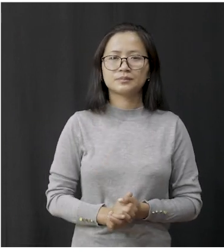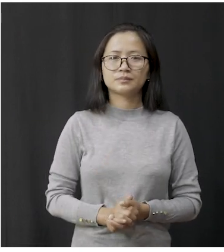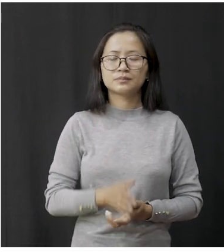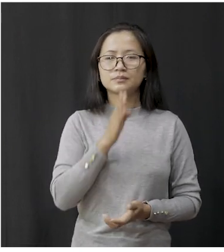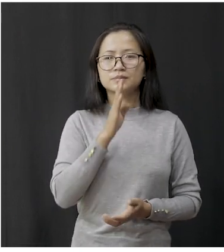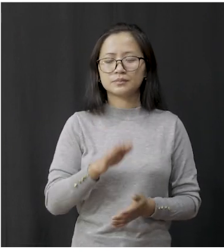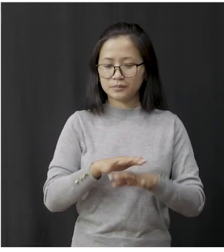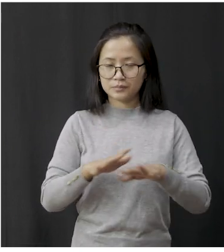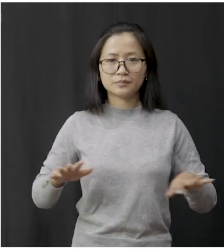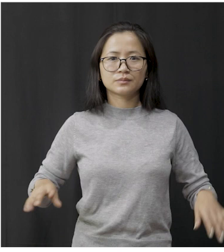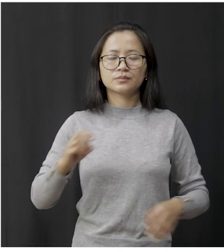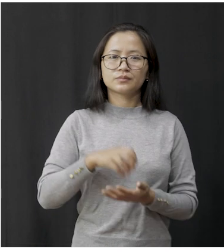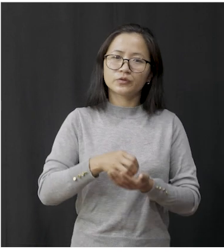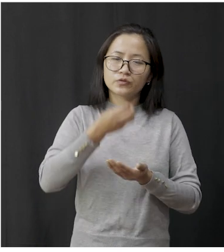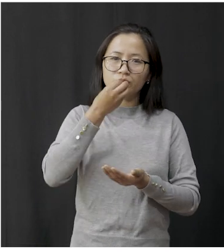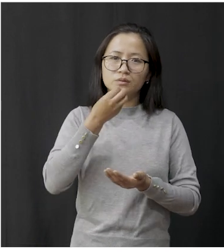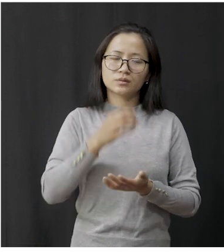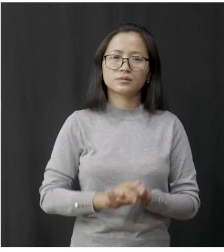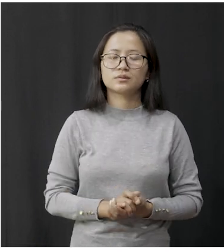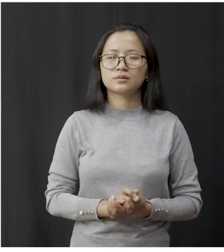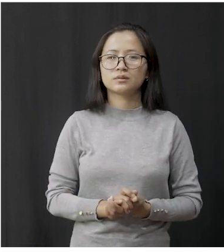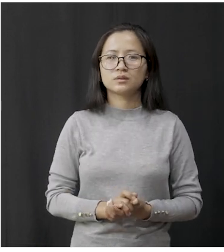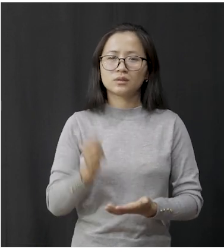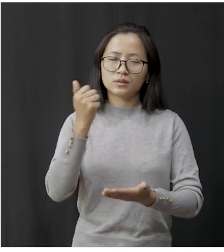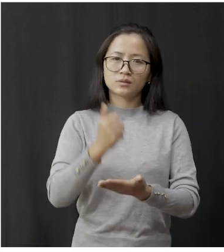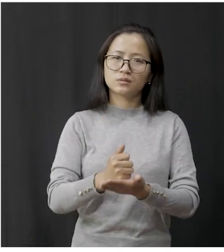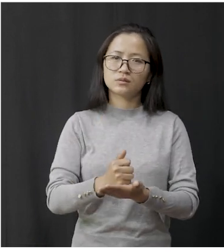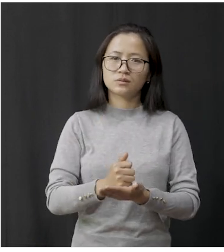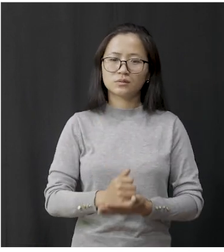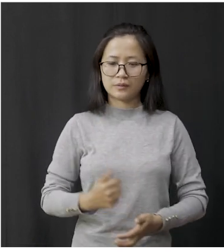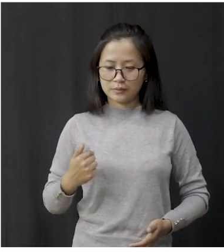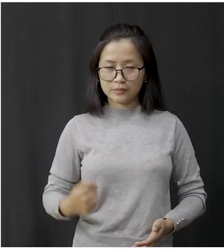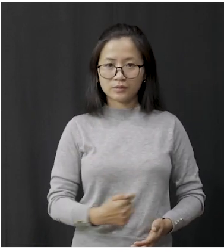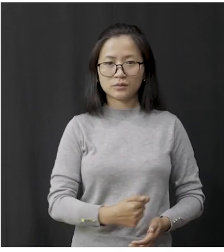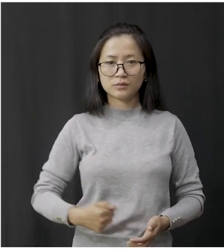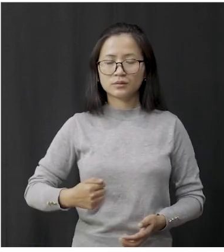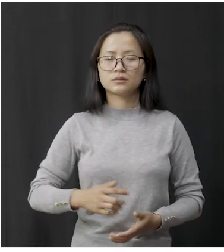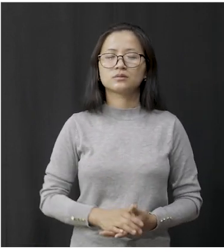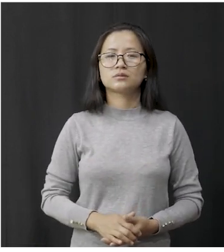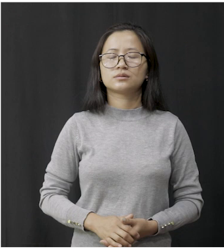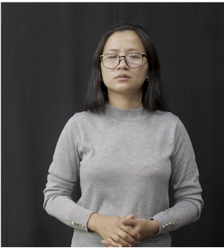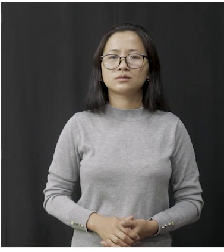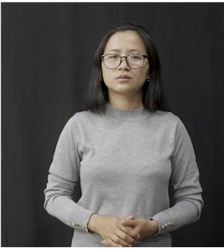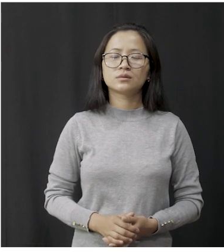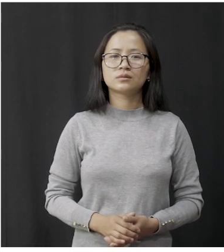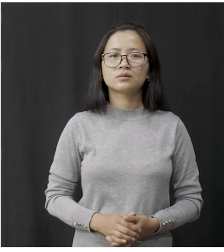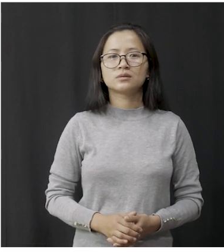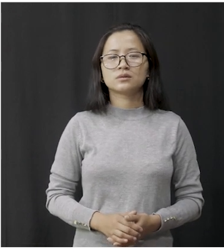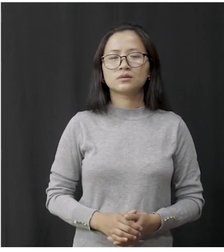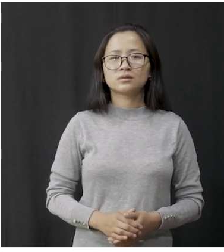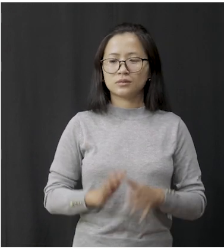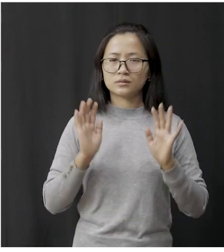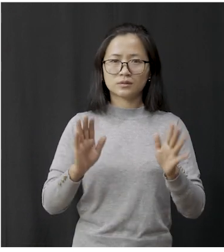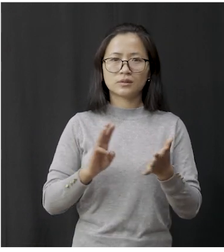Because students, the food that we eat should be digested. Now we have and it's